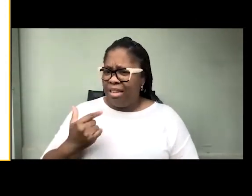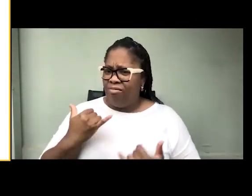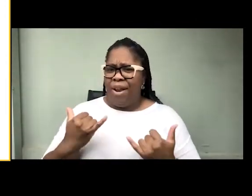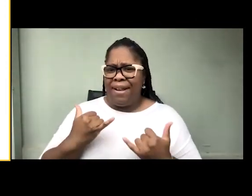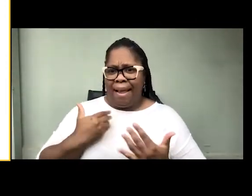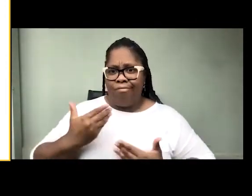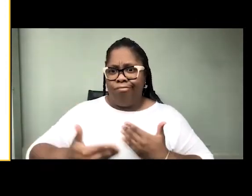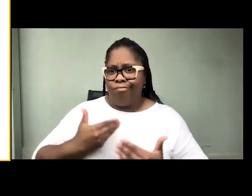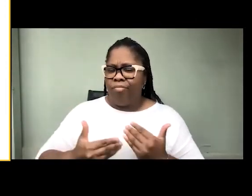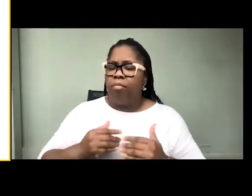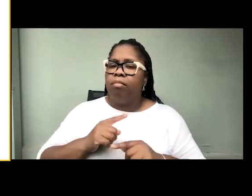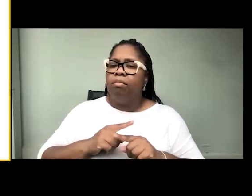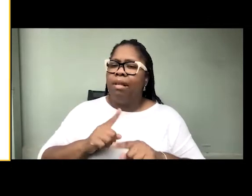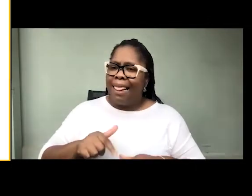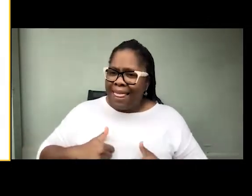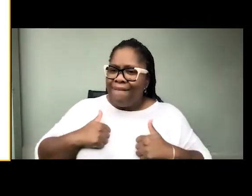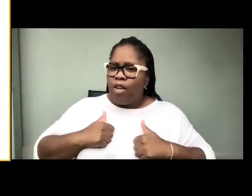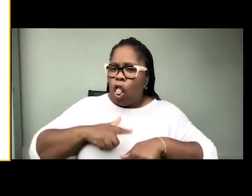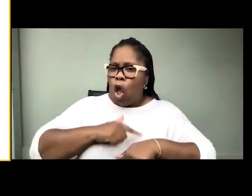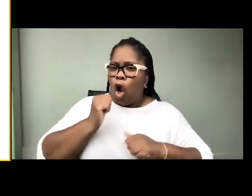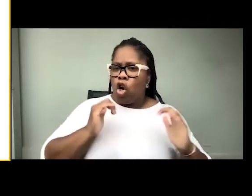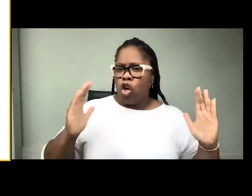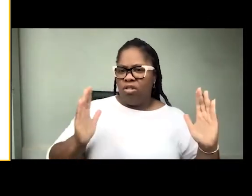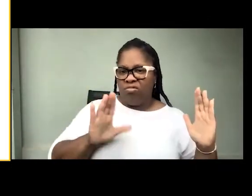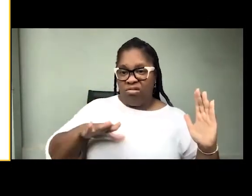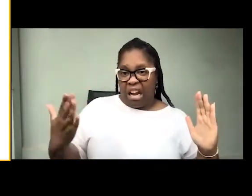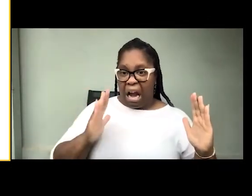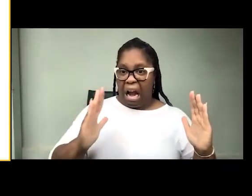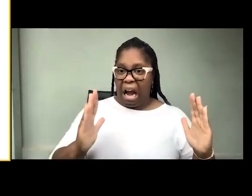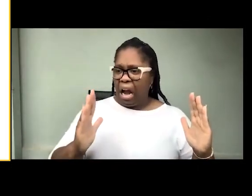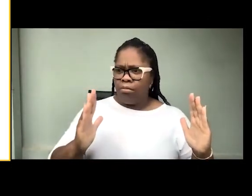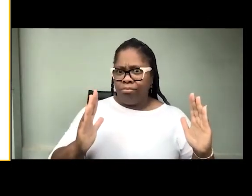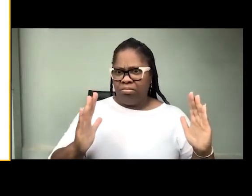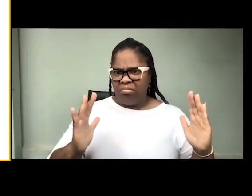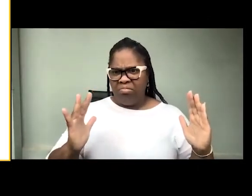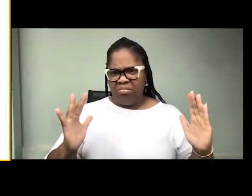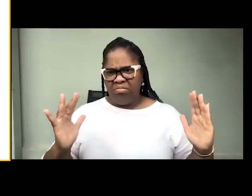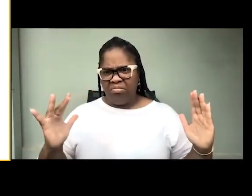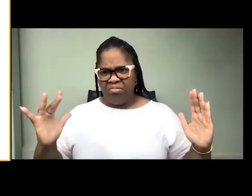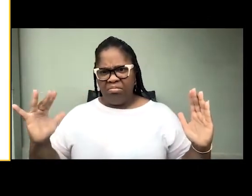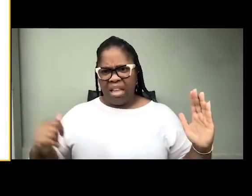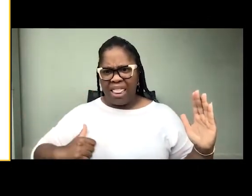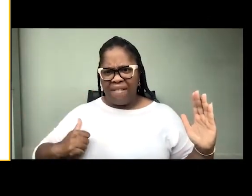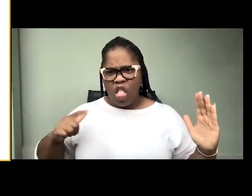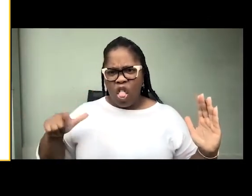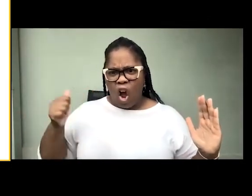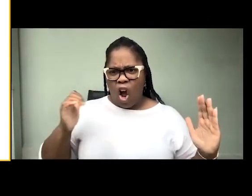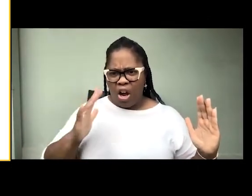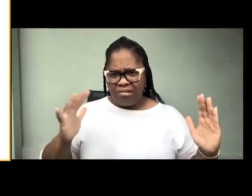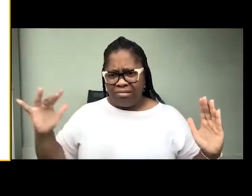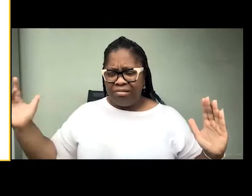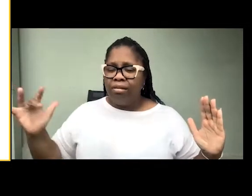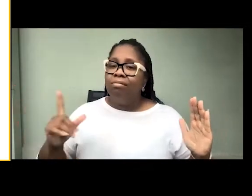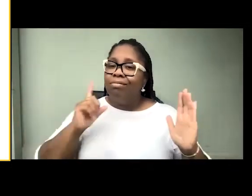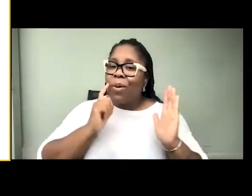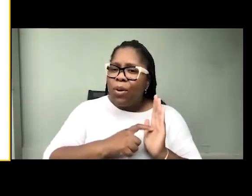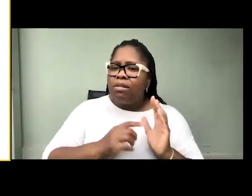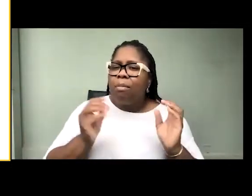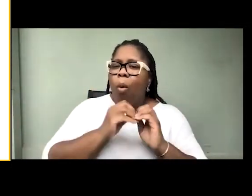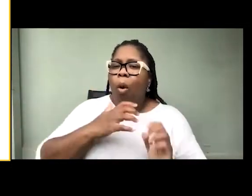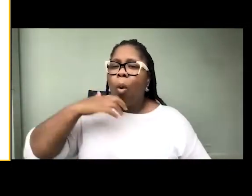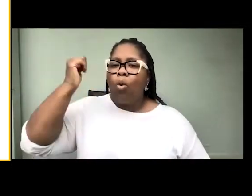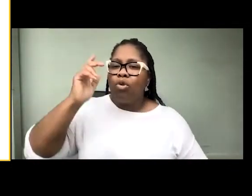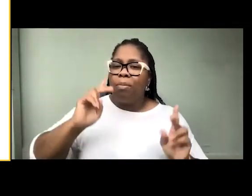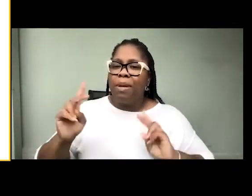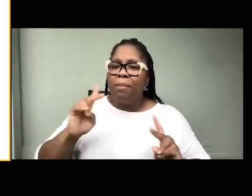that demographically, we're going to see more older folks comprise our population than ever before. So on